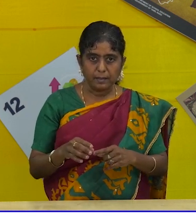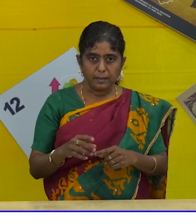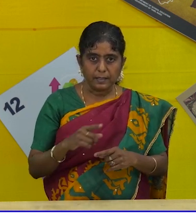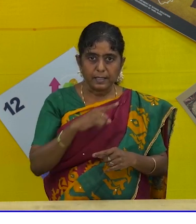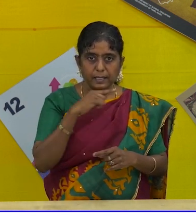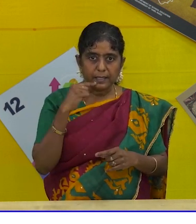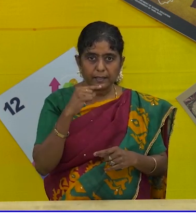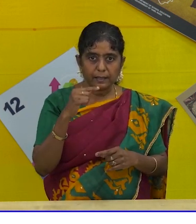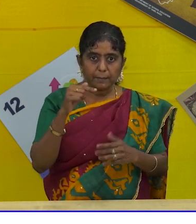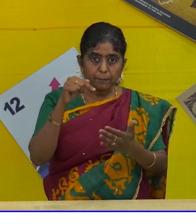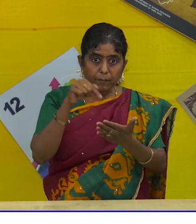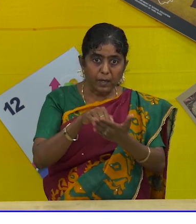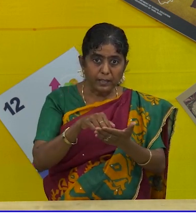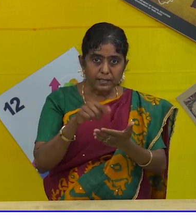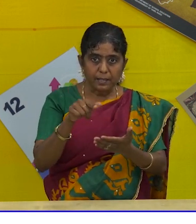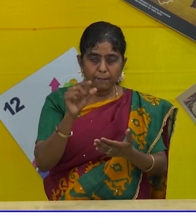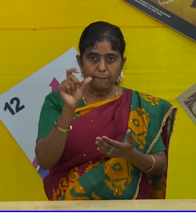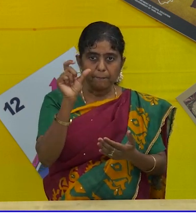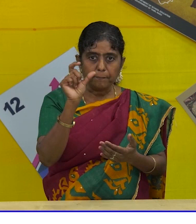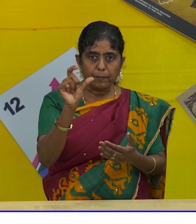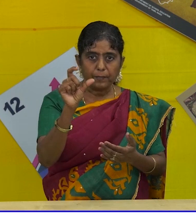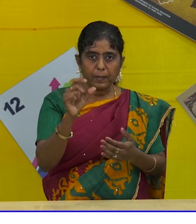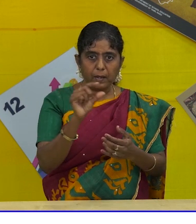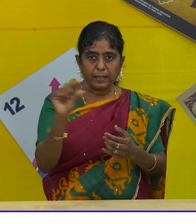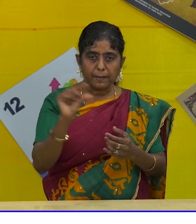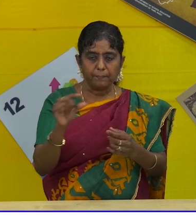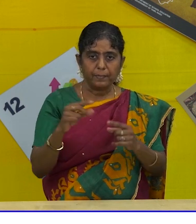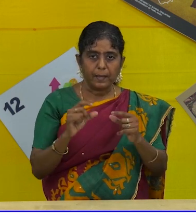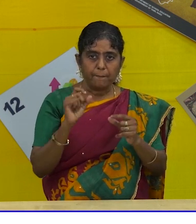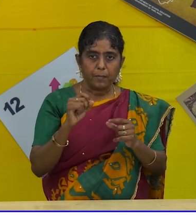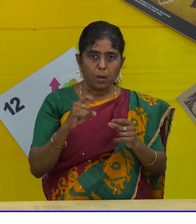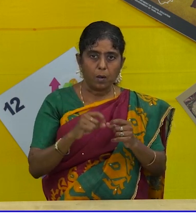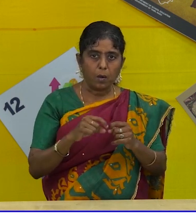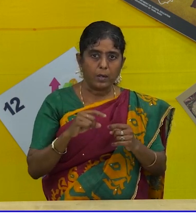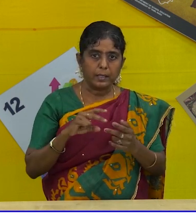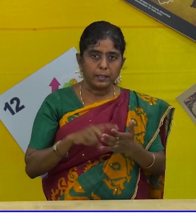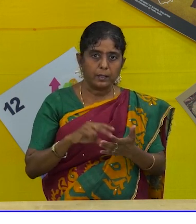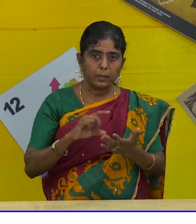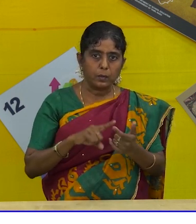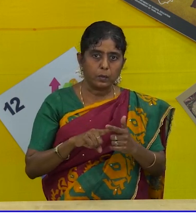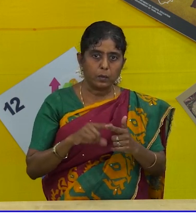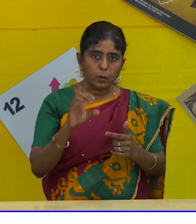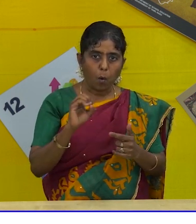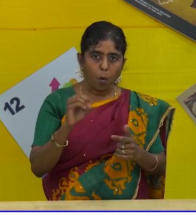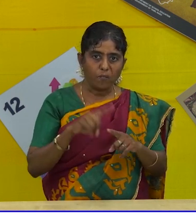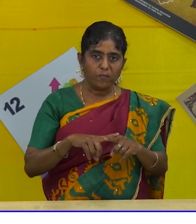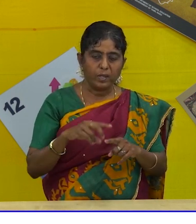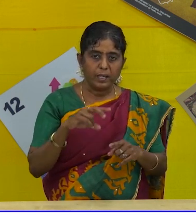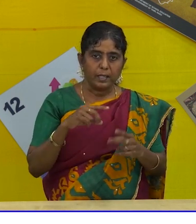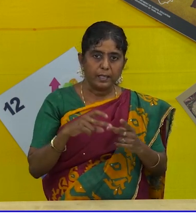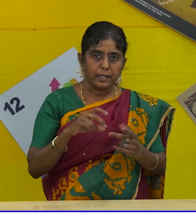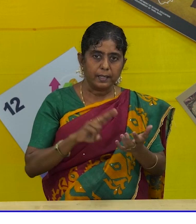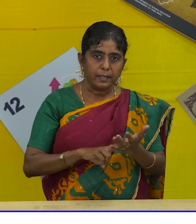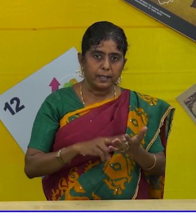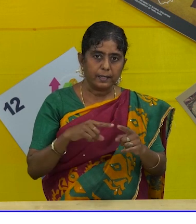And the red color point is the point of intersection of those three planes. So there is at only one point all the